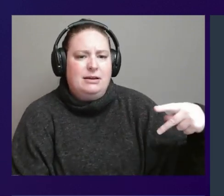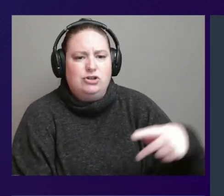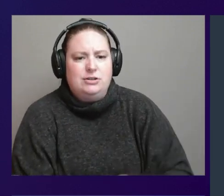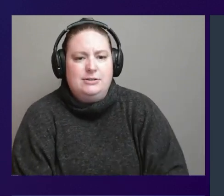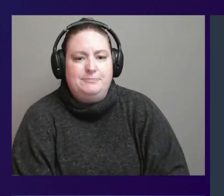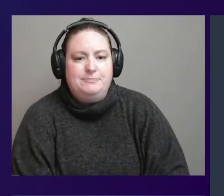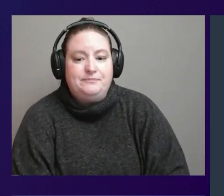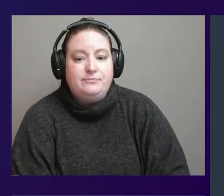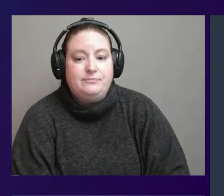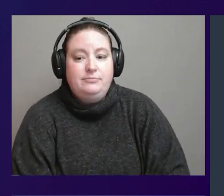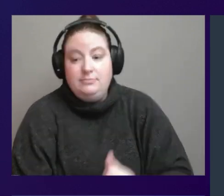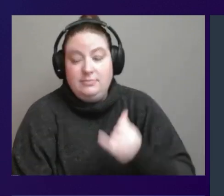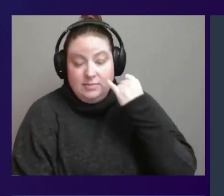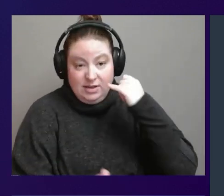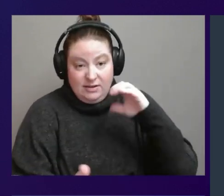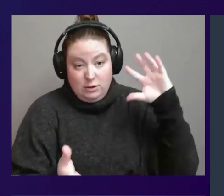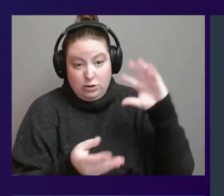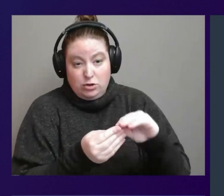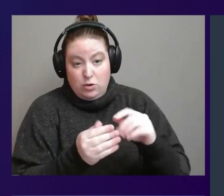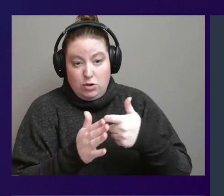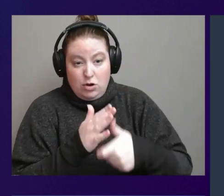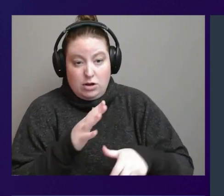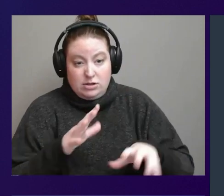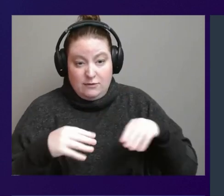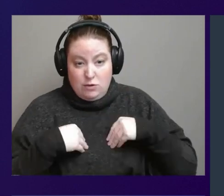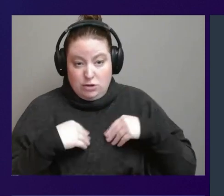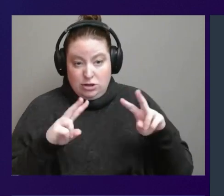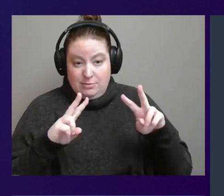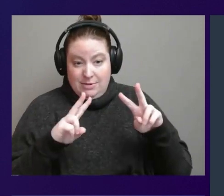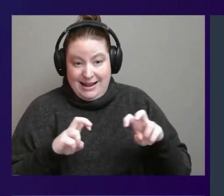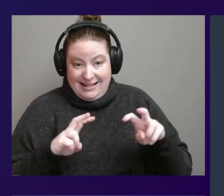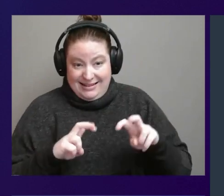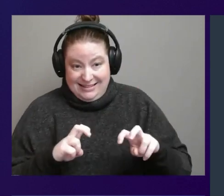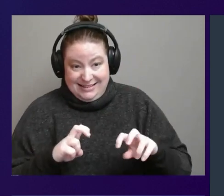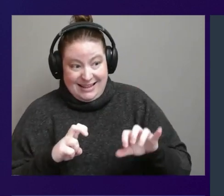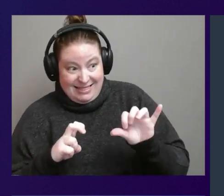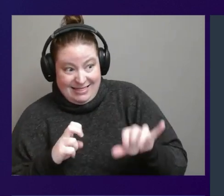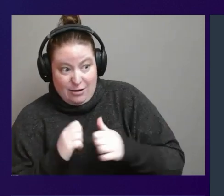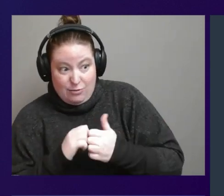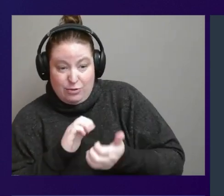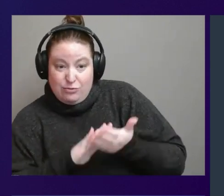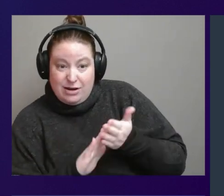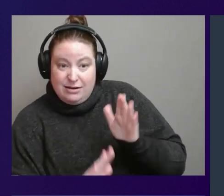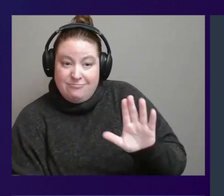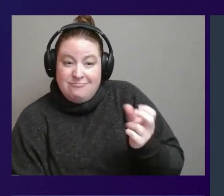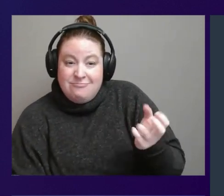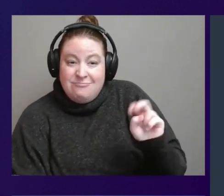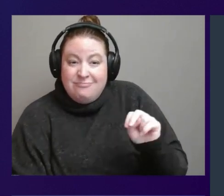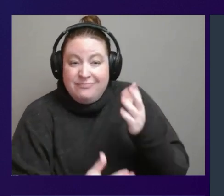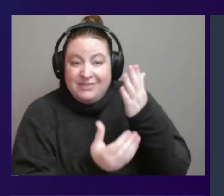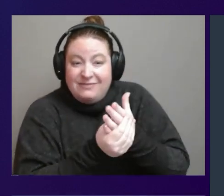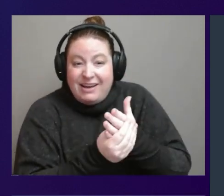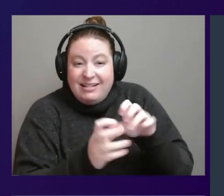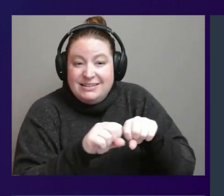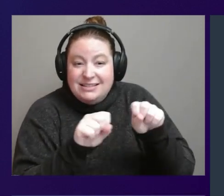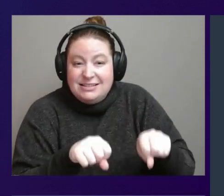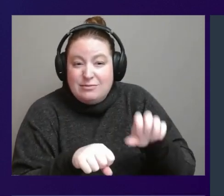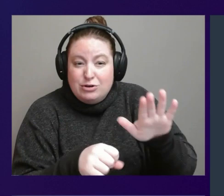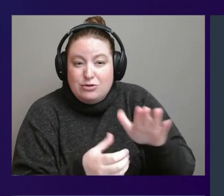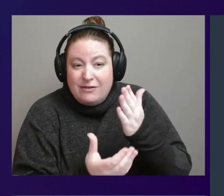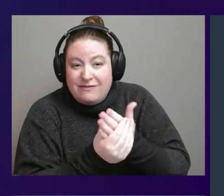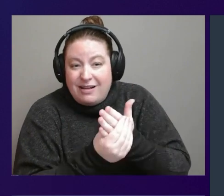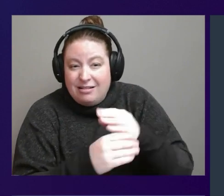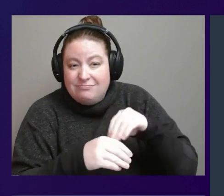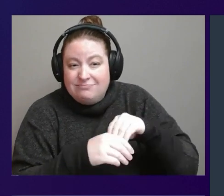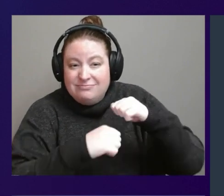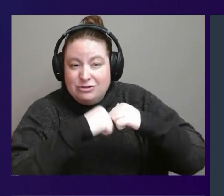total cost of ownership analysis comparing this to running your own file system on your own storage infrastructure, what you'll find